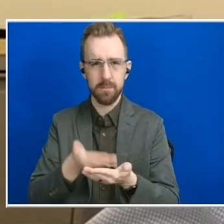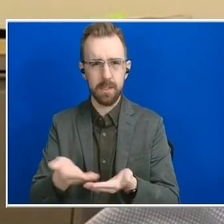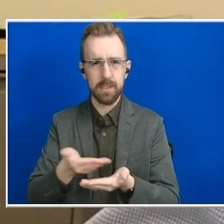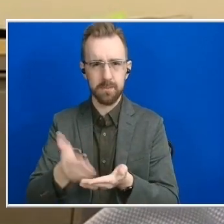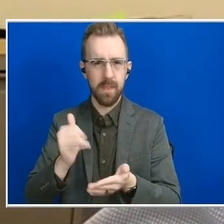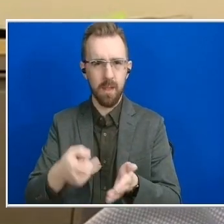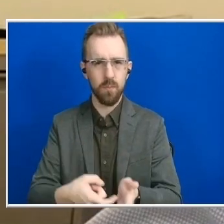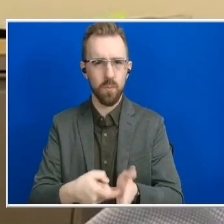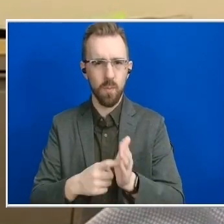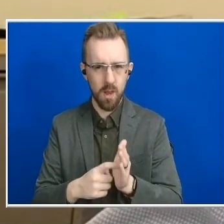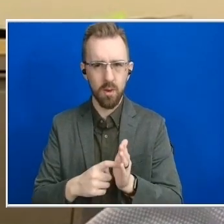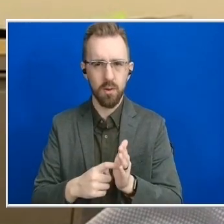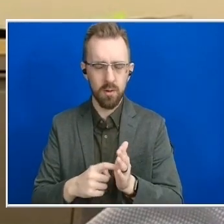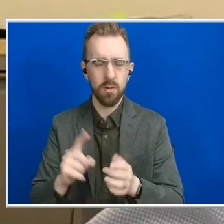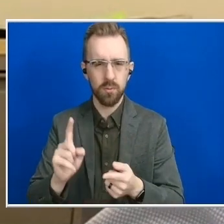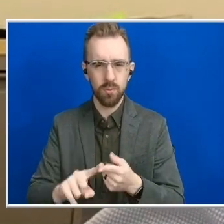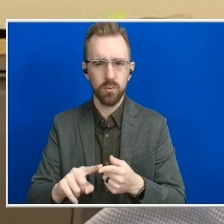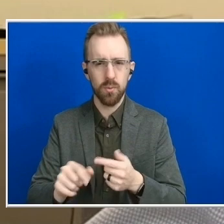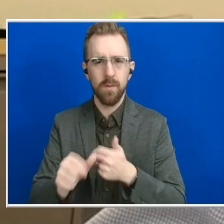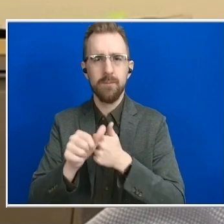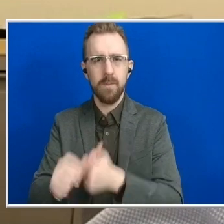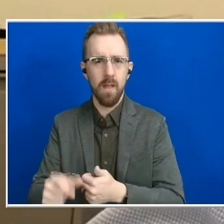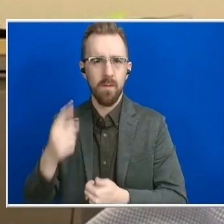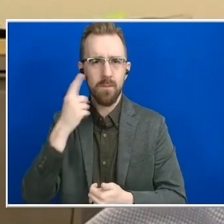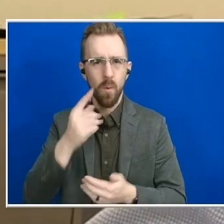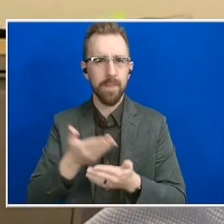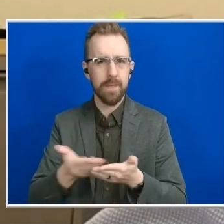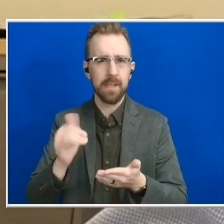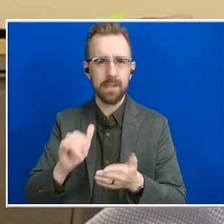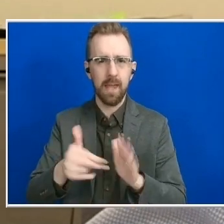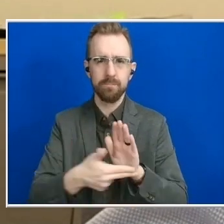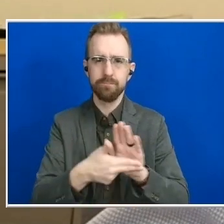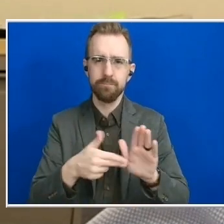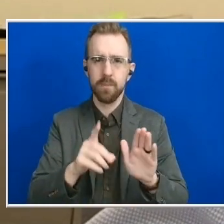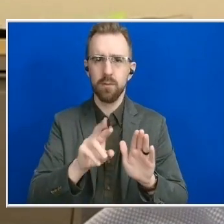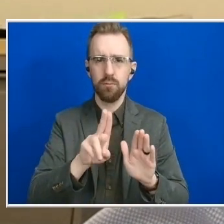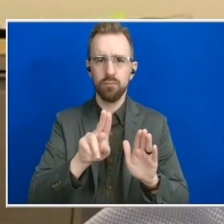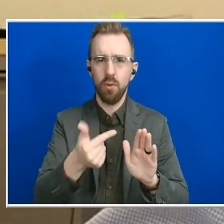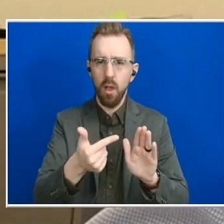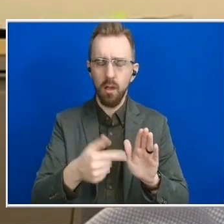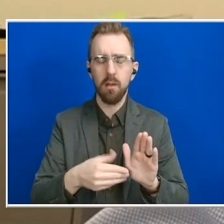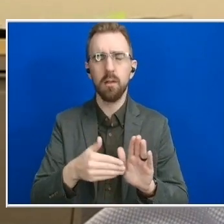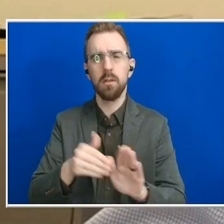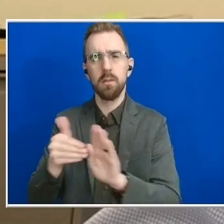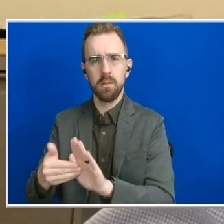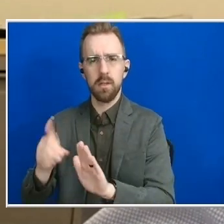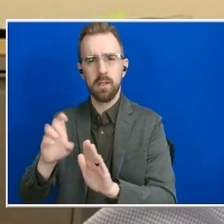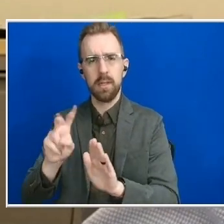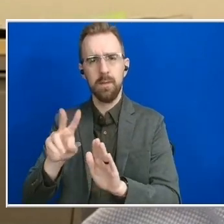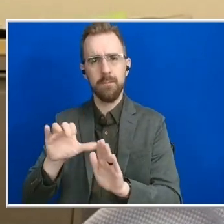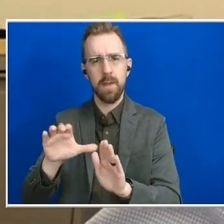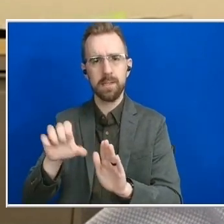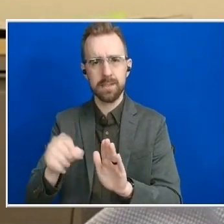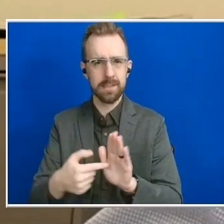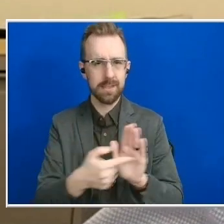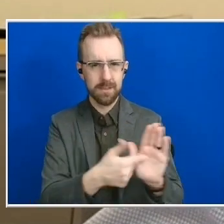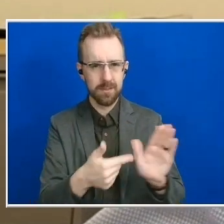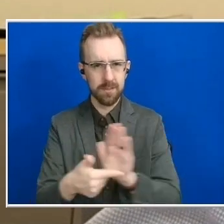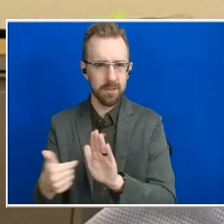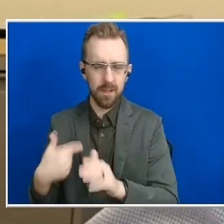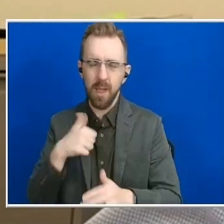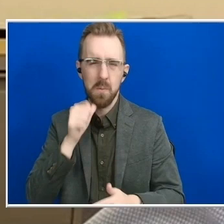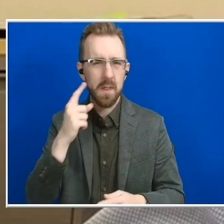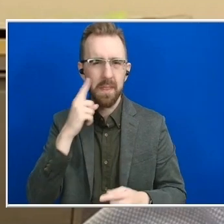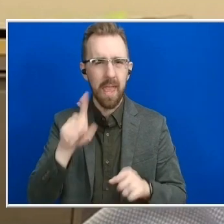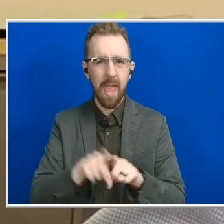required to be followed for things that are labeled drugs and things that are labeled devices. I wouldn't think of it as one